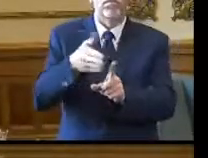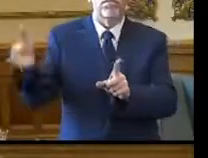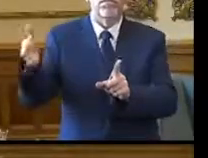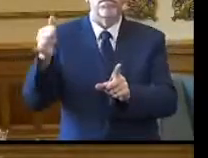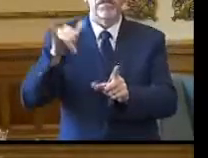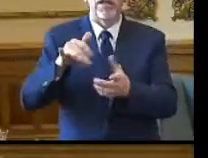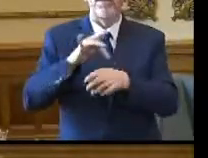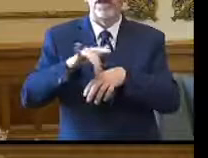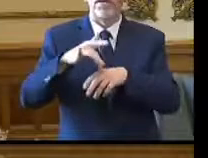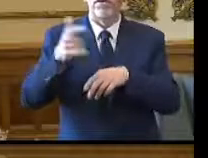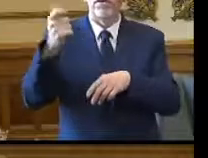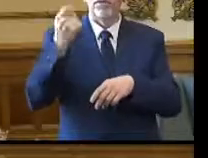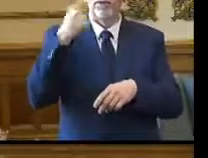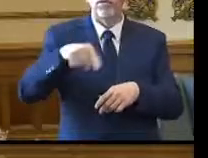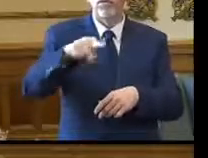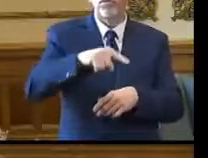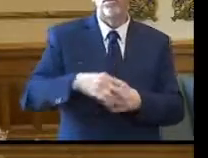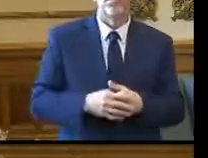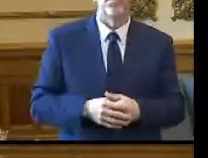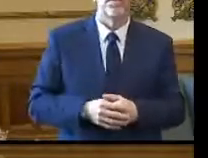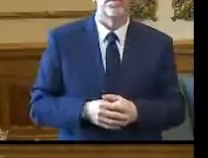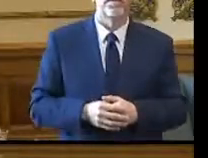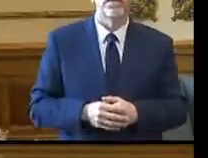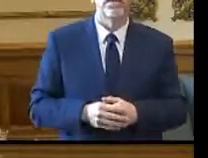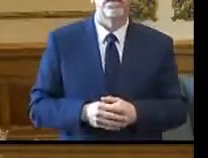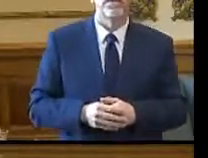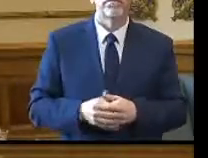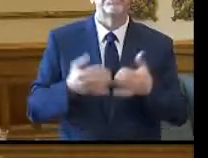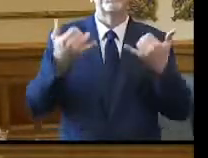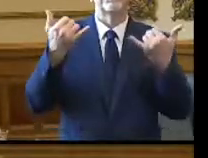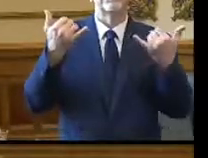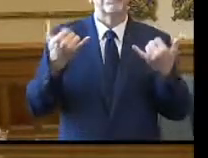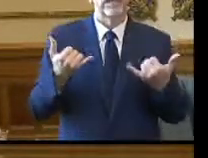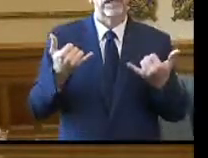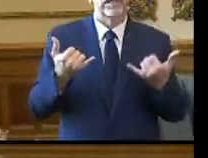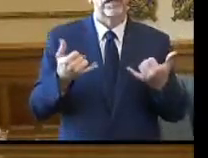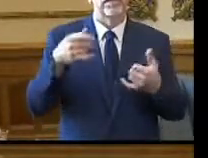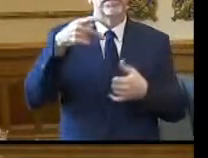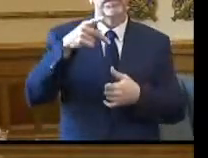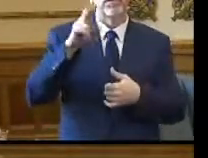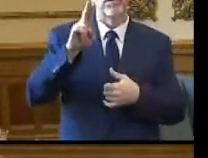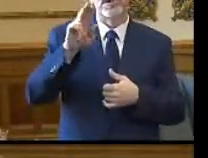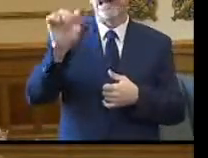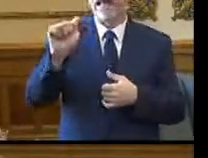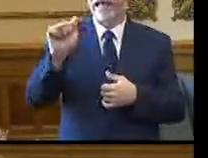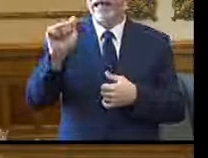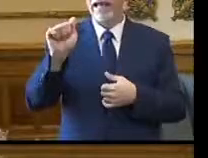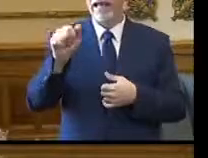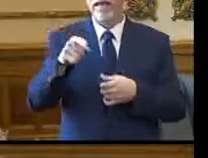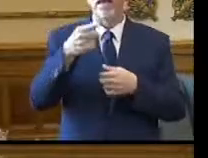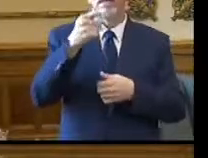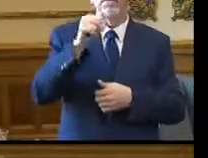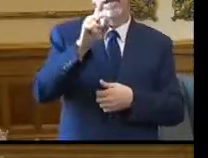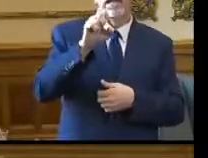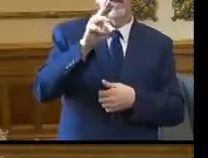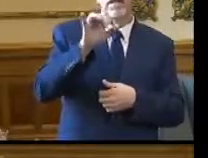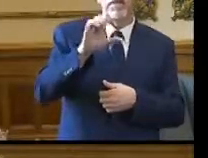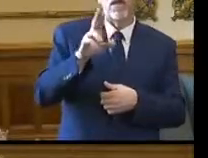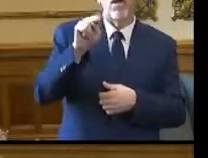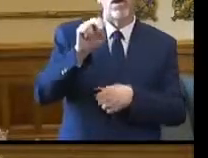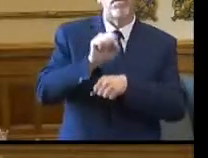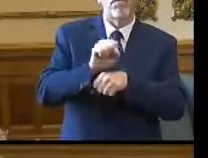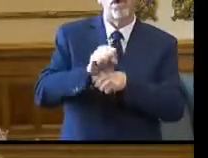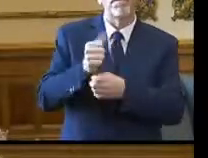benefit is available. Now on to PUA, the Pandemic